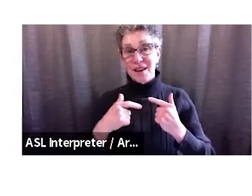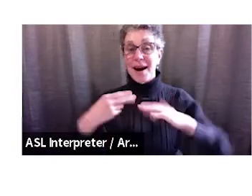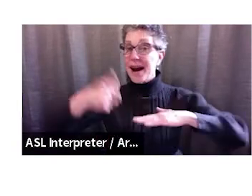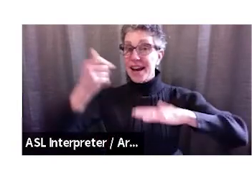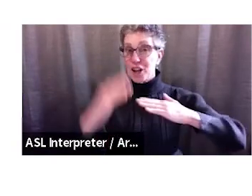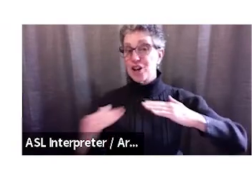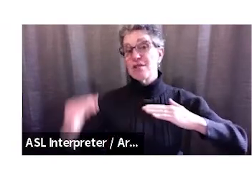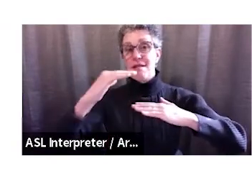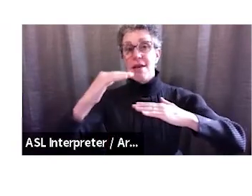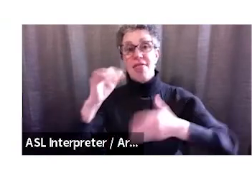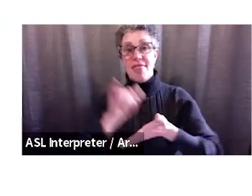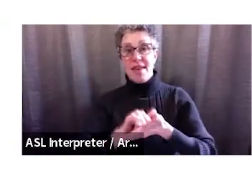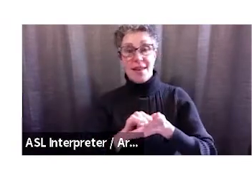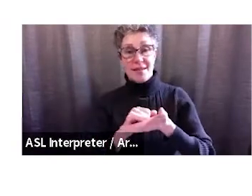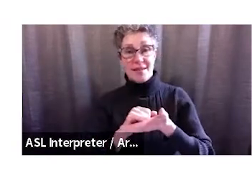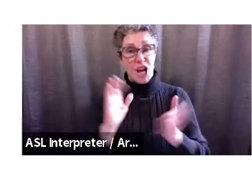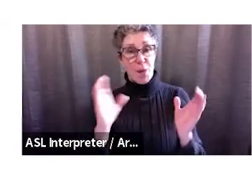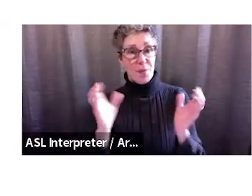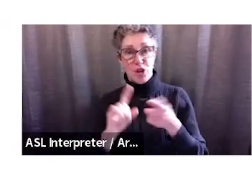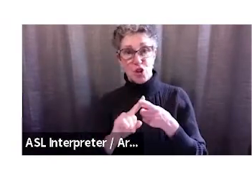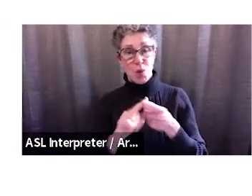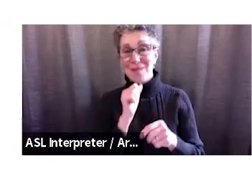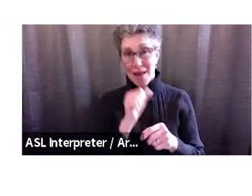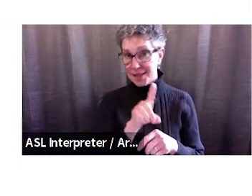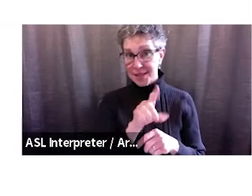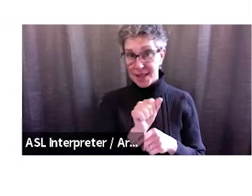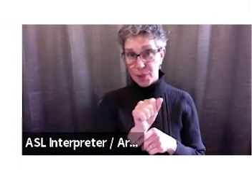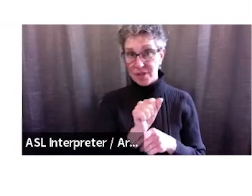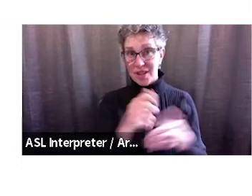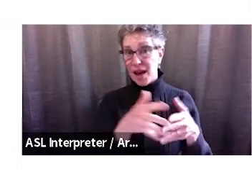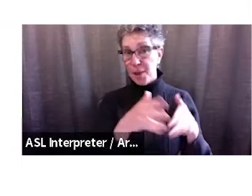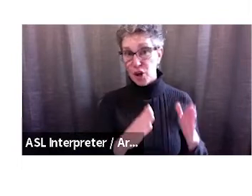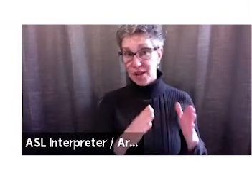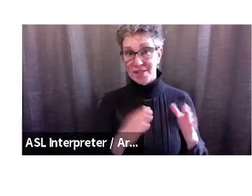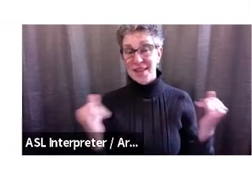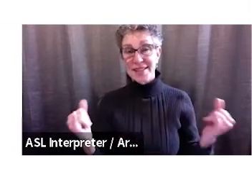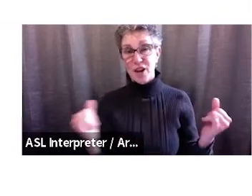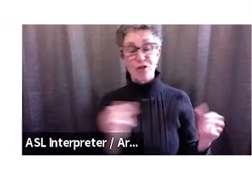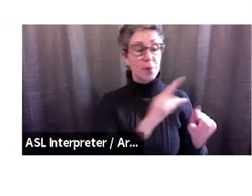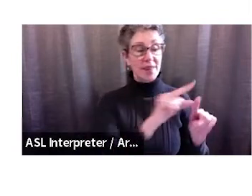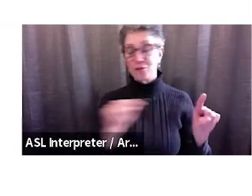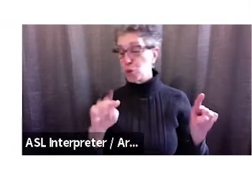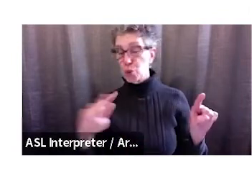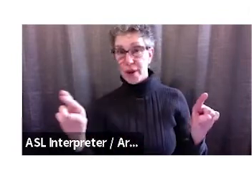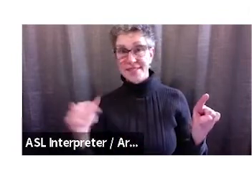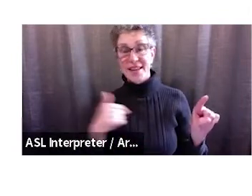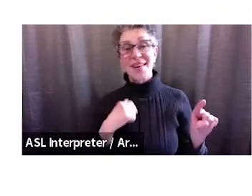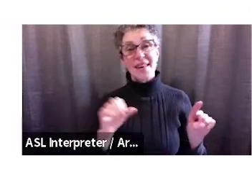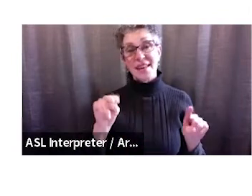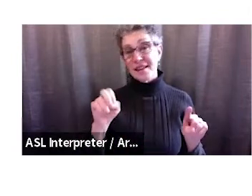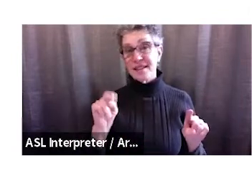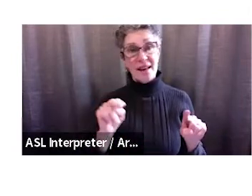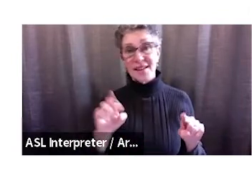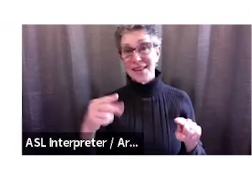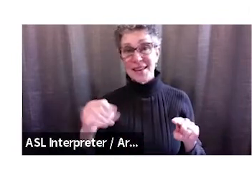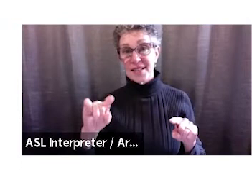Americans. Now, from the left of the graph to the right, disabled non-Hispanic white Americans have a